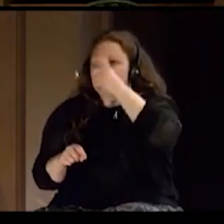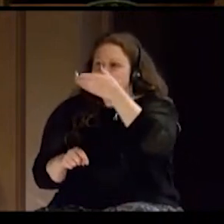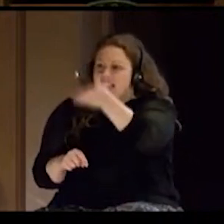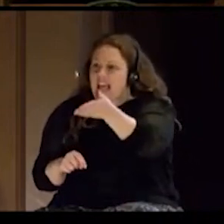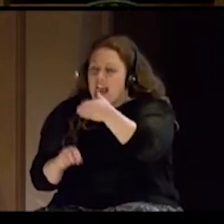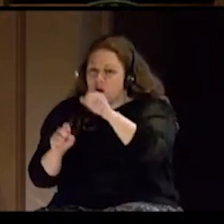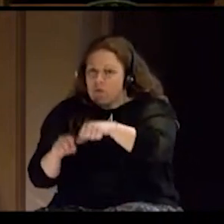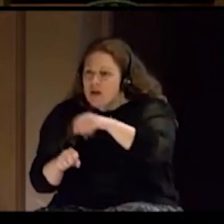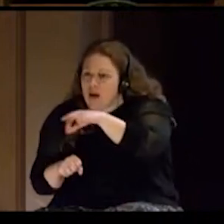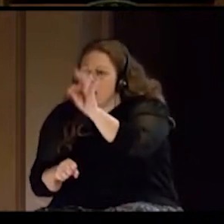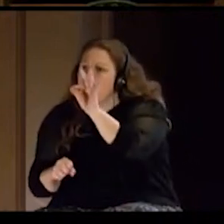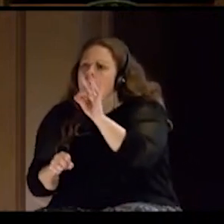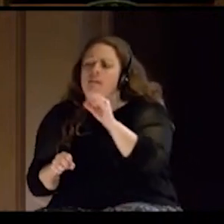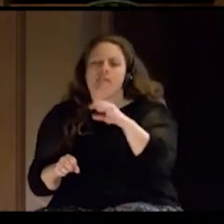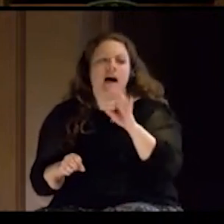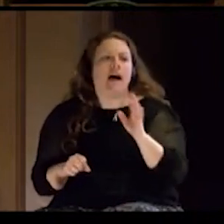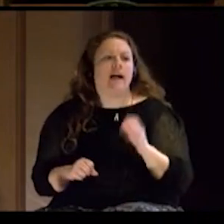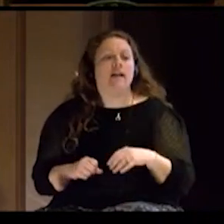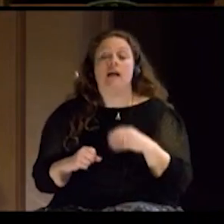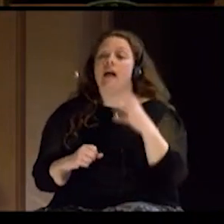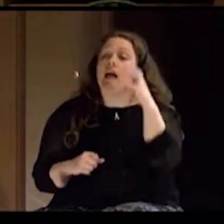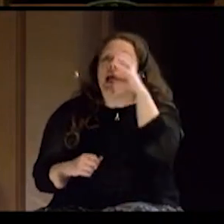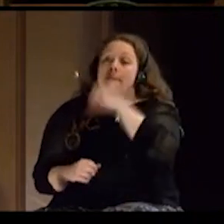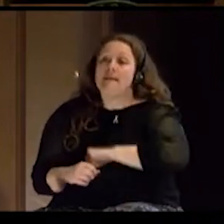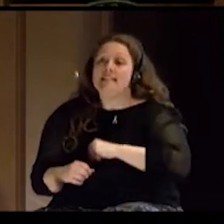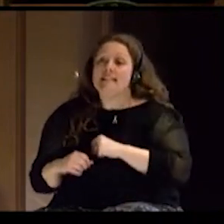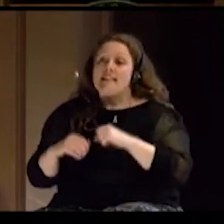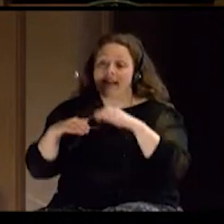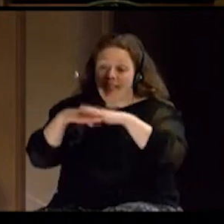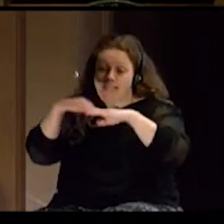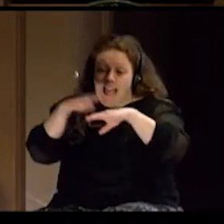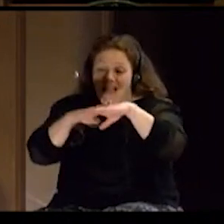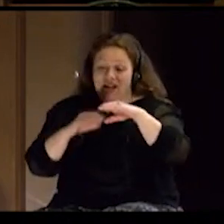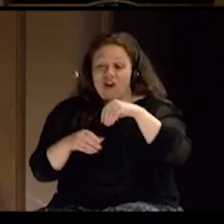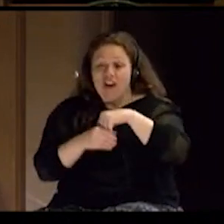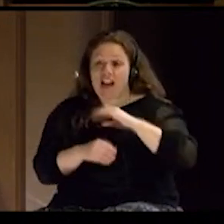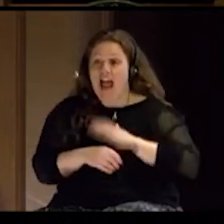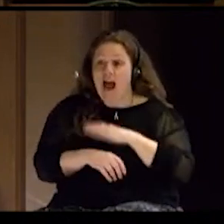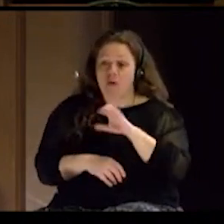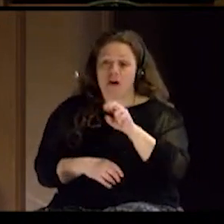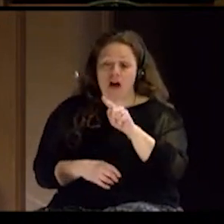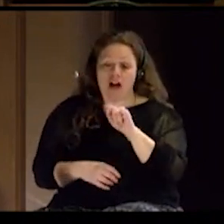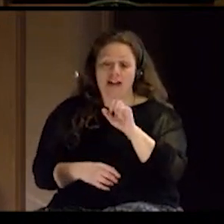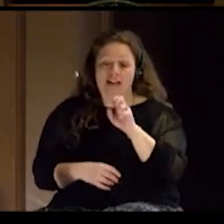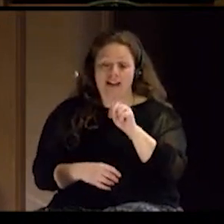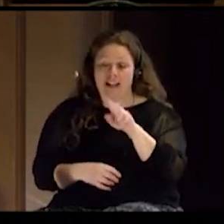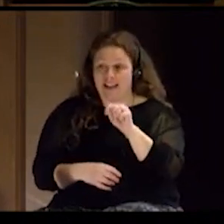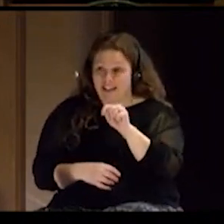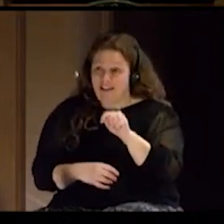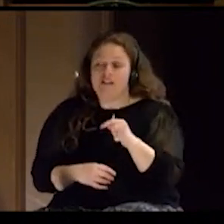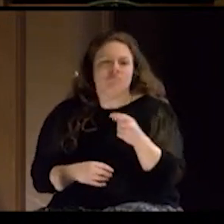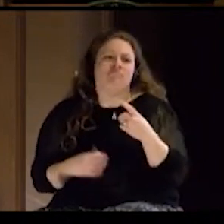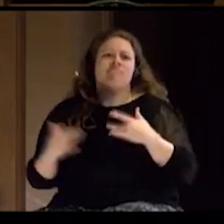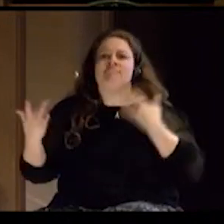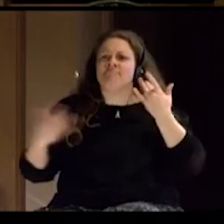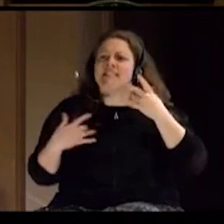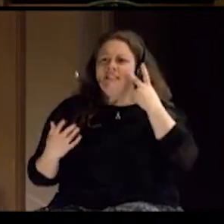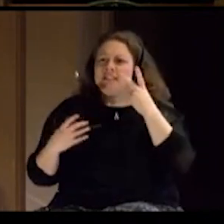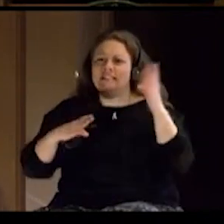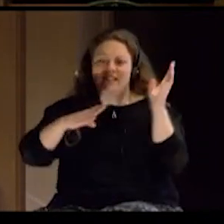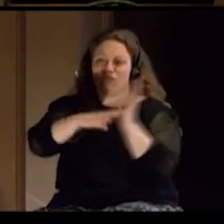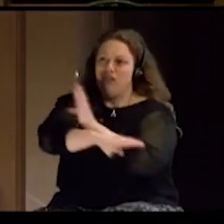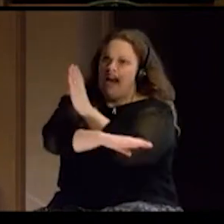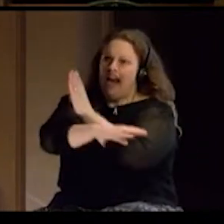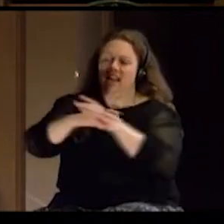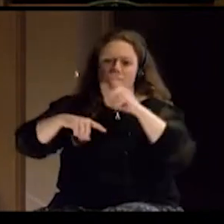about a missing layer in our continents. I'm so excited to see such a huge range of topics today, because all of these